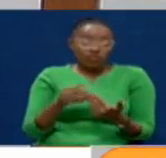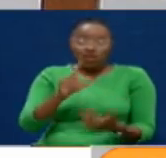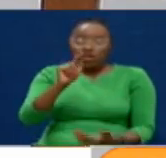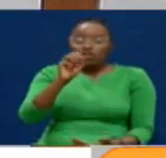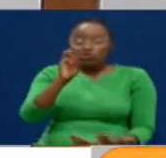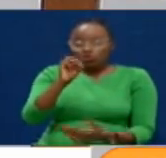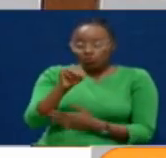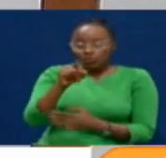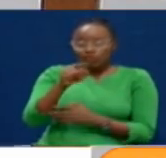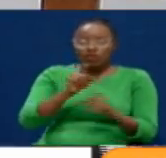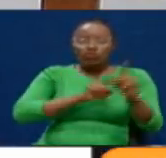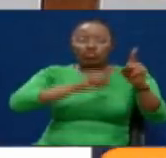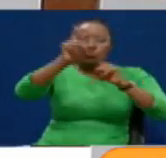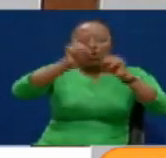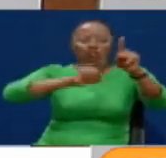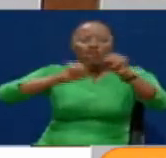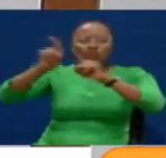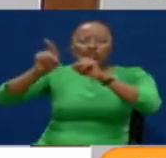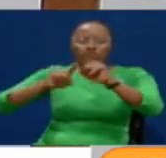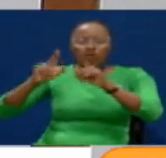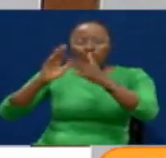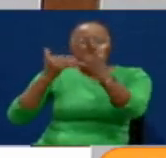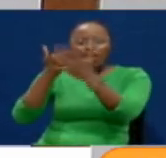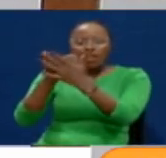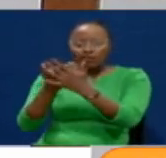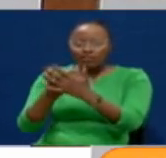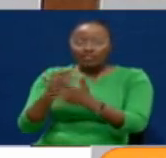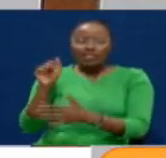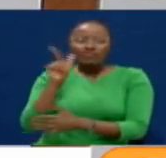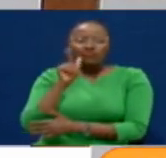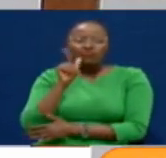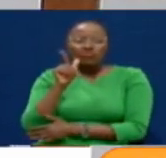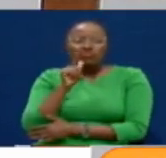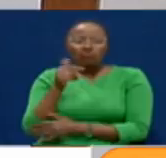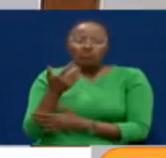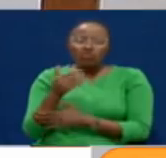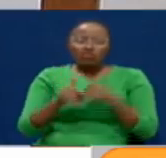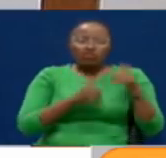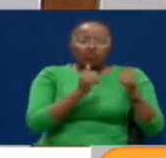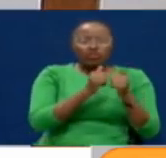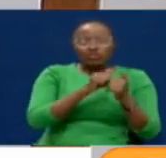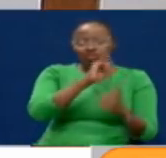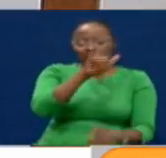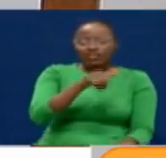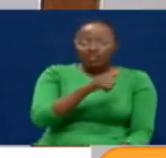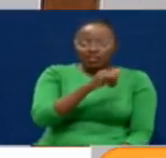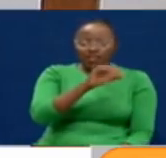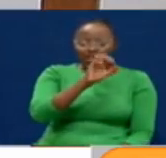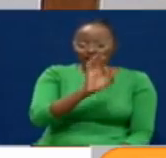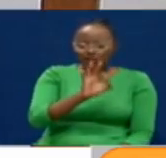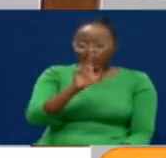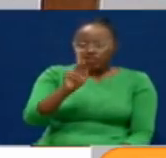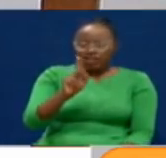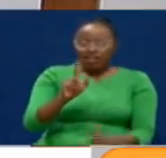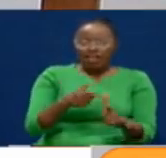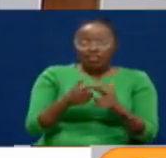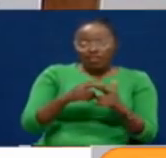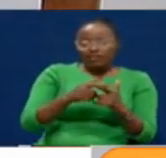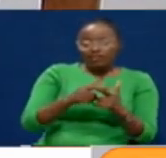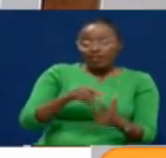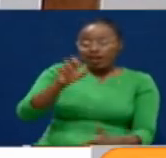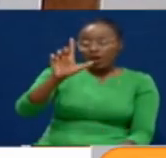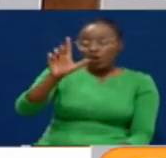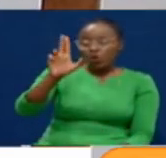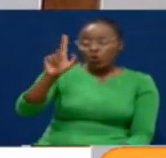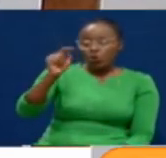20s, traversing the world, staying at the Piccadilly in London. Good Lord. You know, hanging out with JFK and Martin Luther King. Yeah. Who do they have to look up to? And so Malcolm young